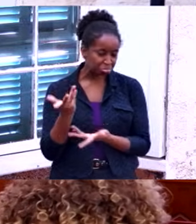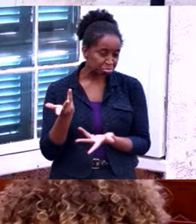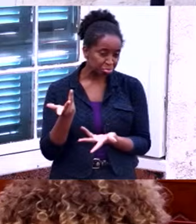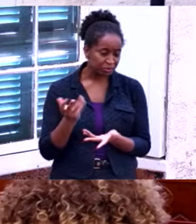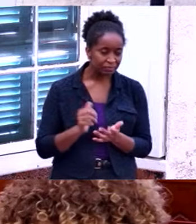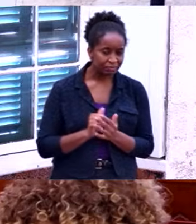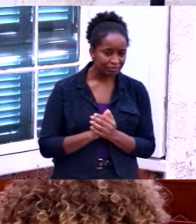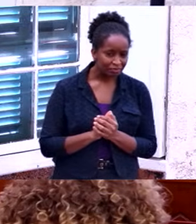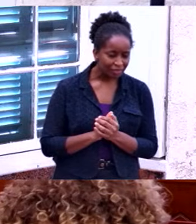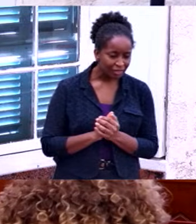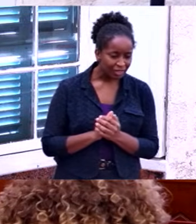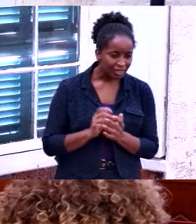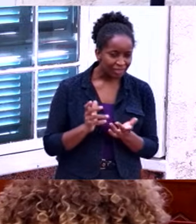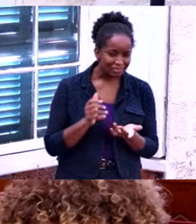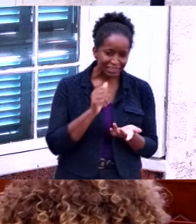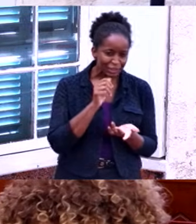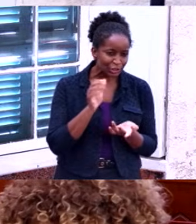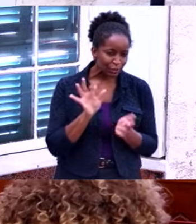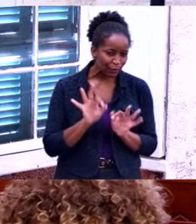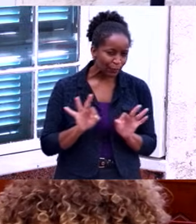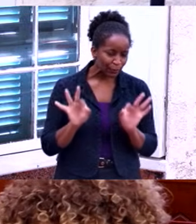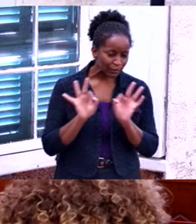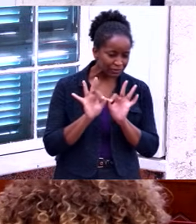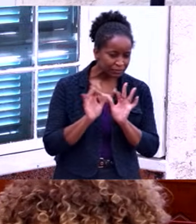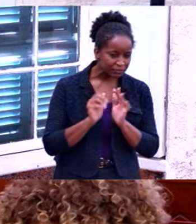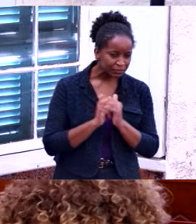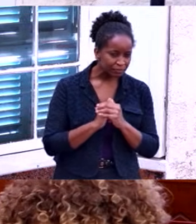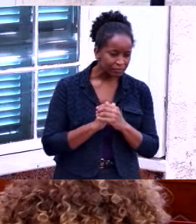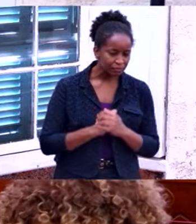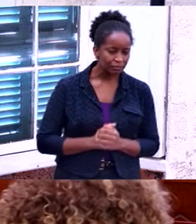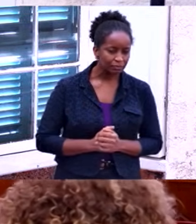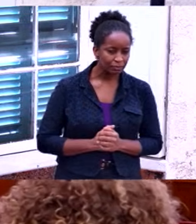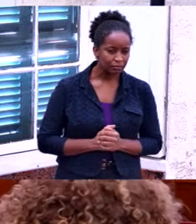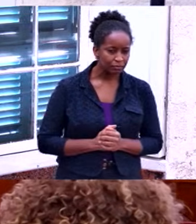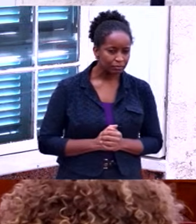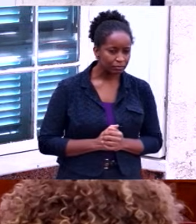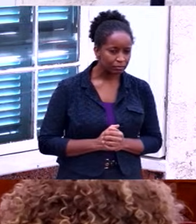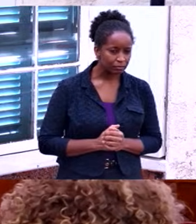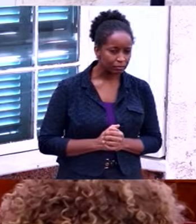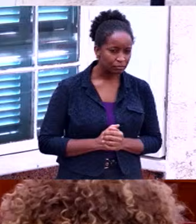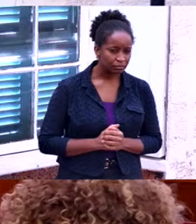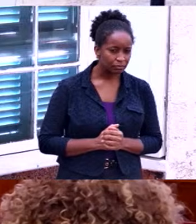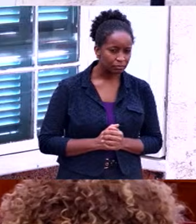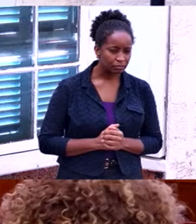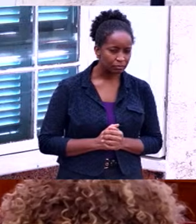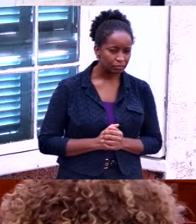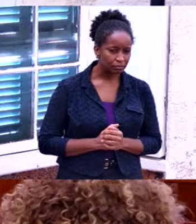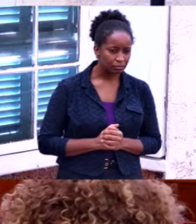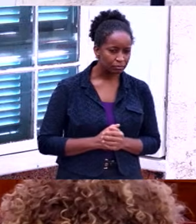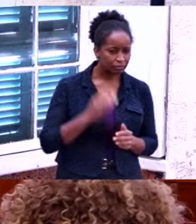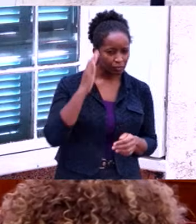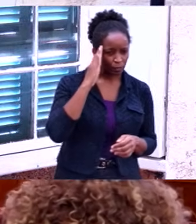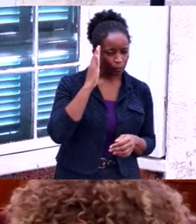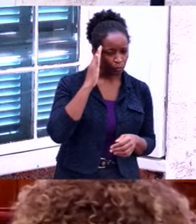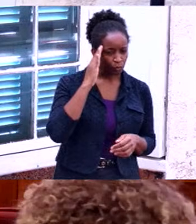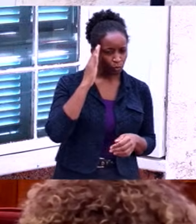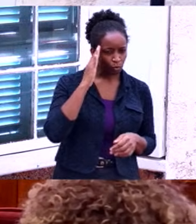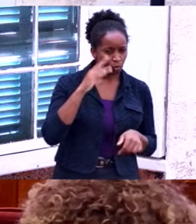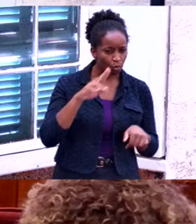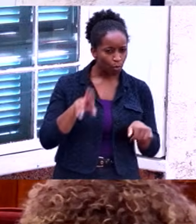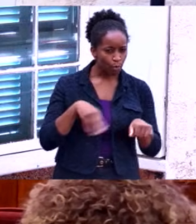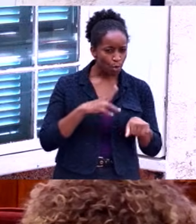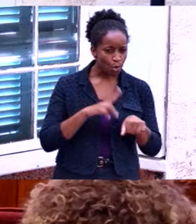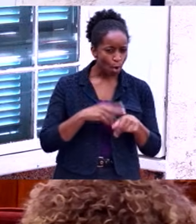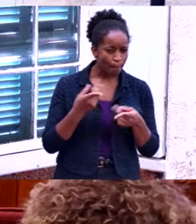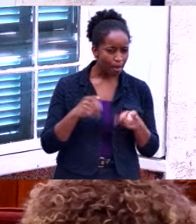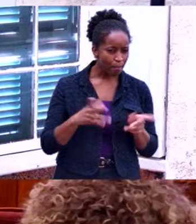Senate, and we know that based on what normally happens, the Senate is where you, as we